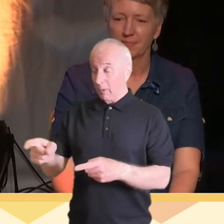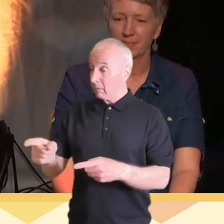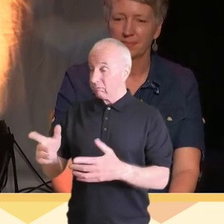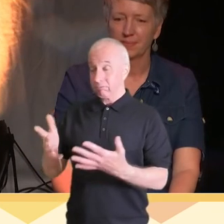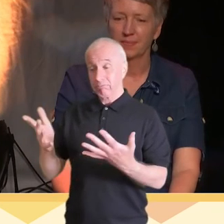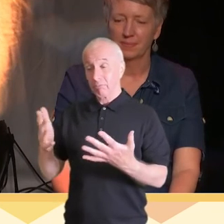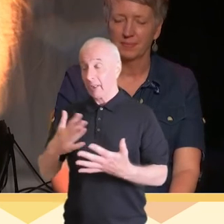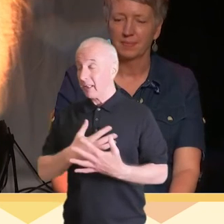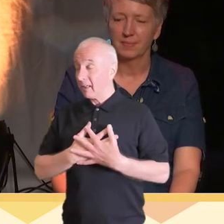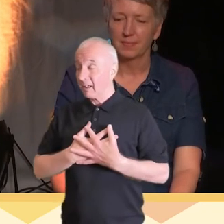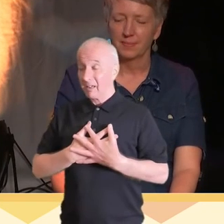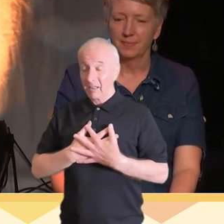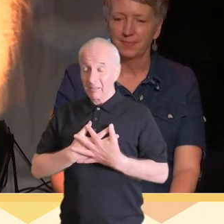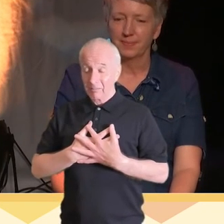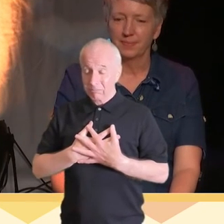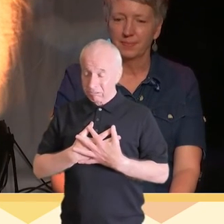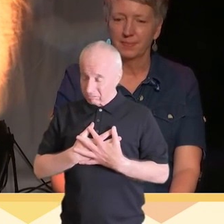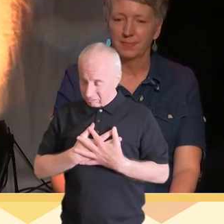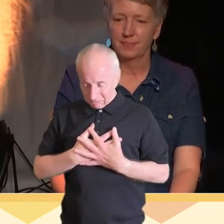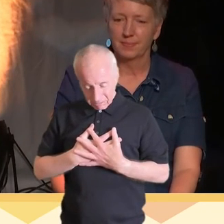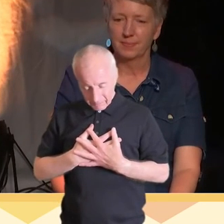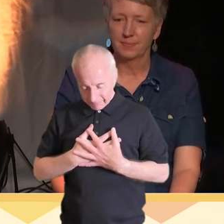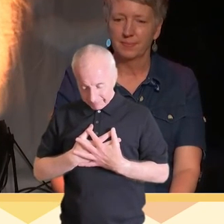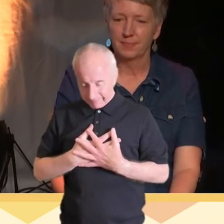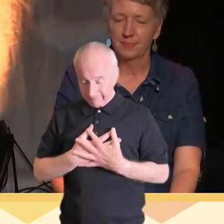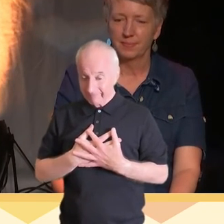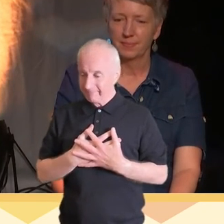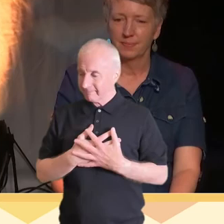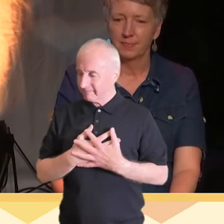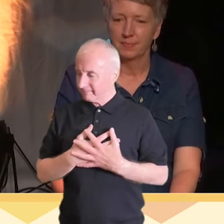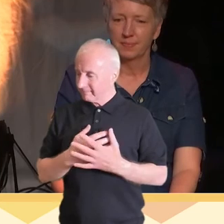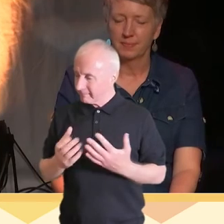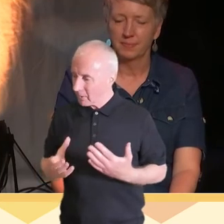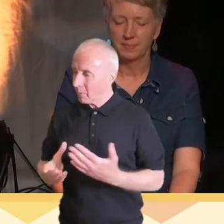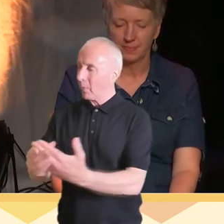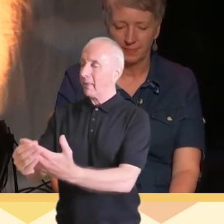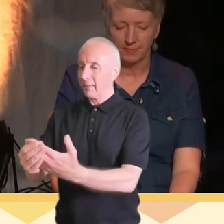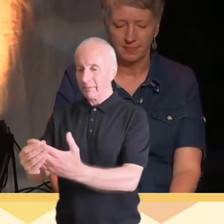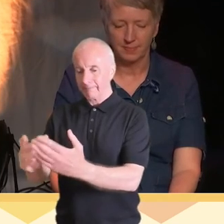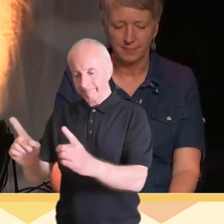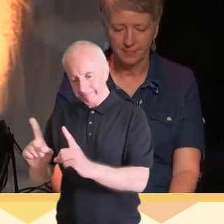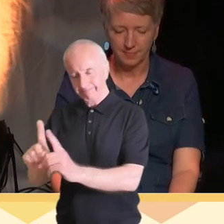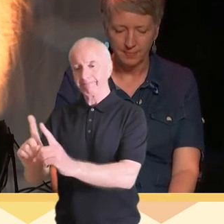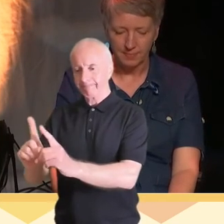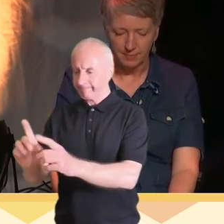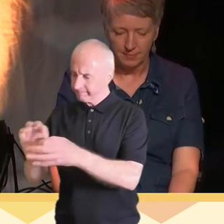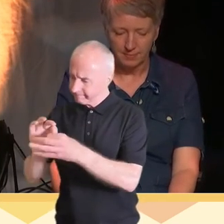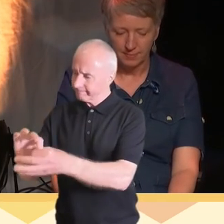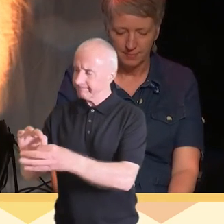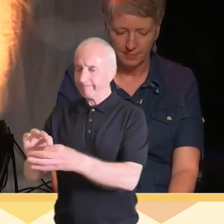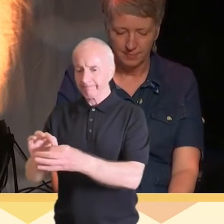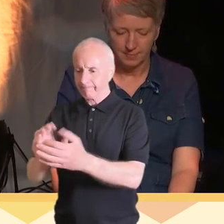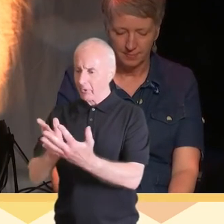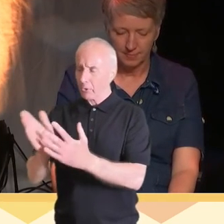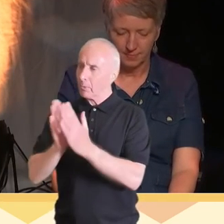Our hearts cry out for them. And the commitment to stand in solidarity with Ukraine in prayer and in practical ways has been outstanding.